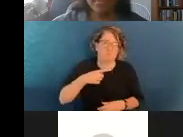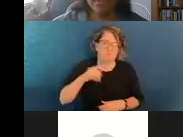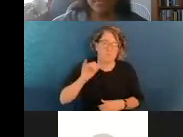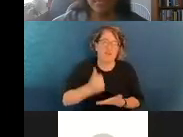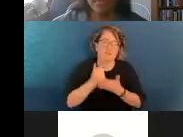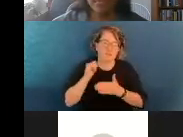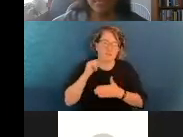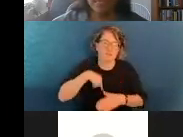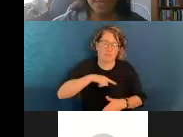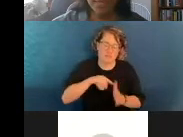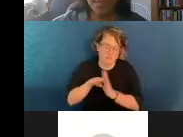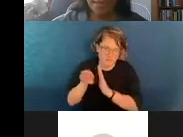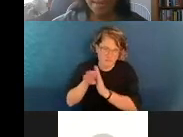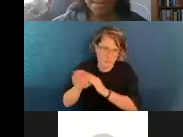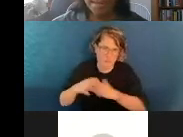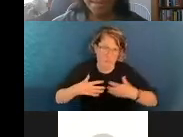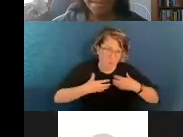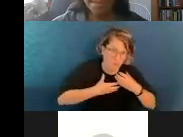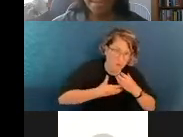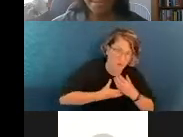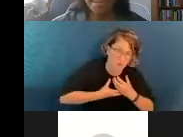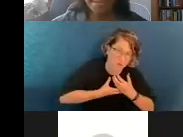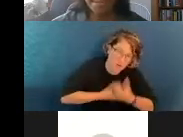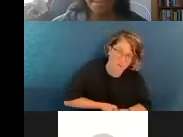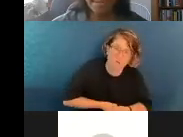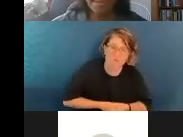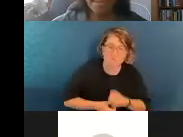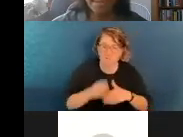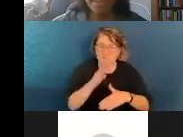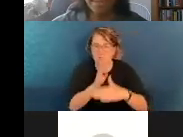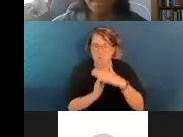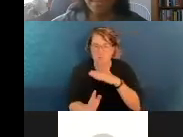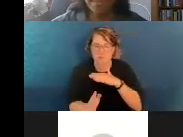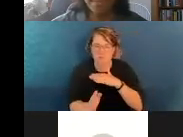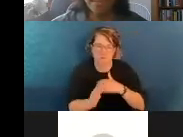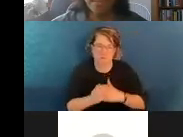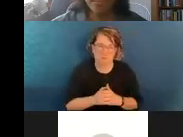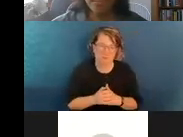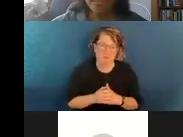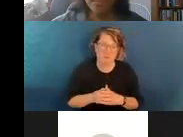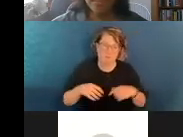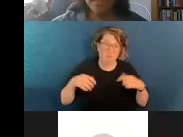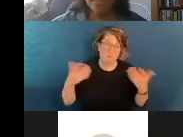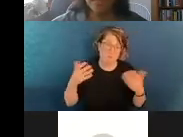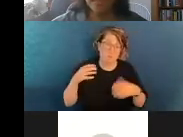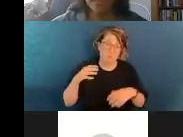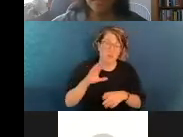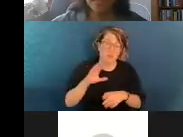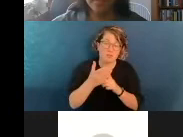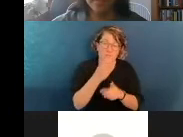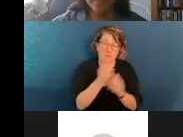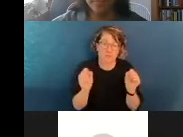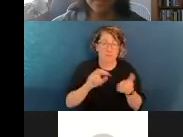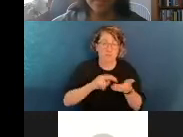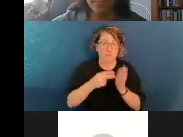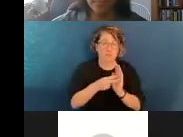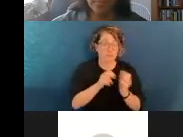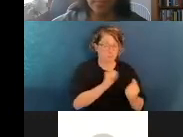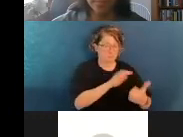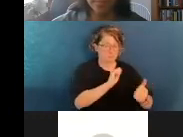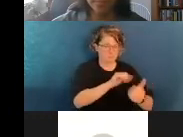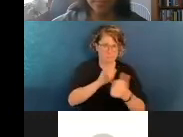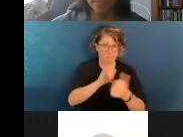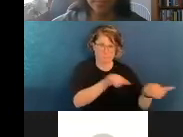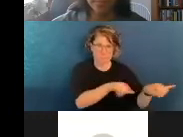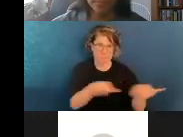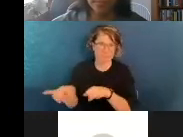Cultural sensitivity is not about treating everyone the same. With cultural awareness and sensitivity